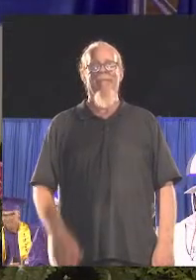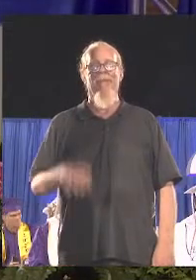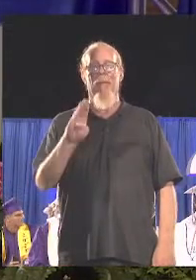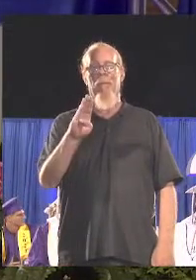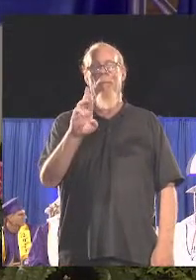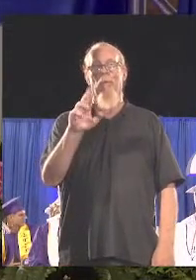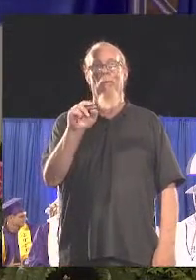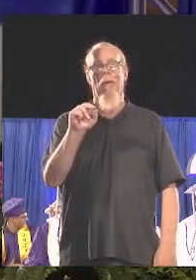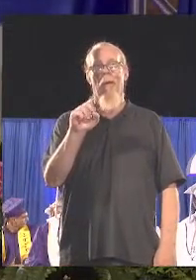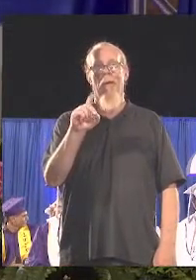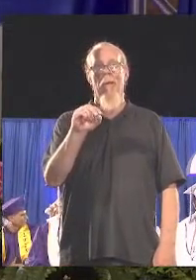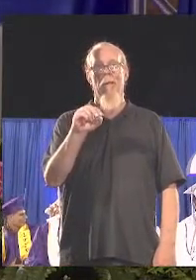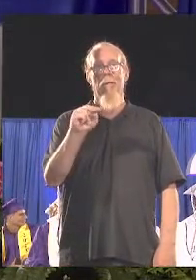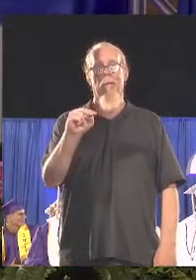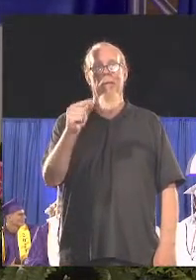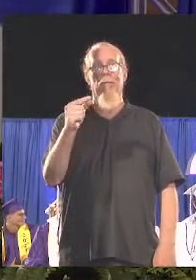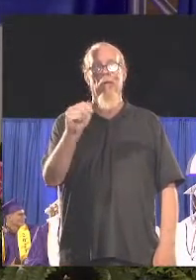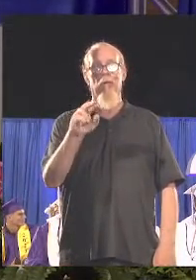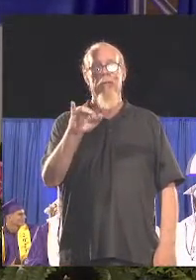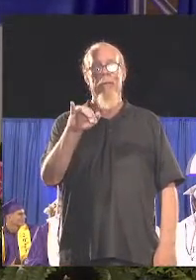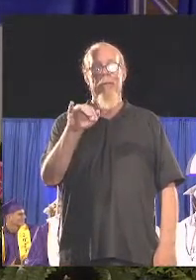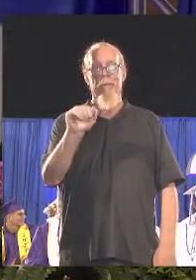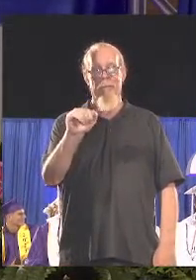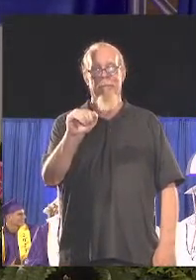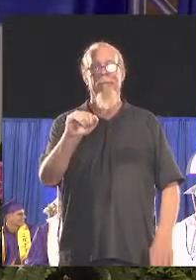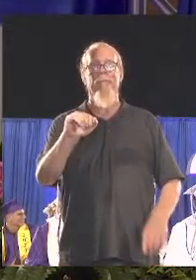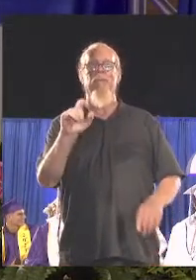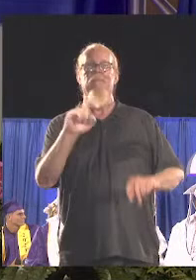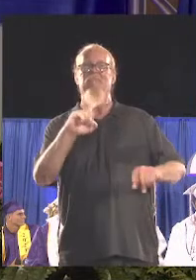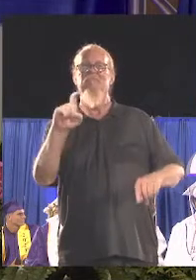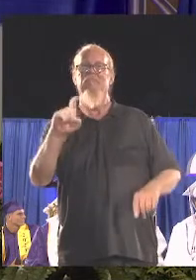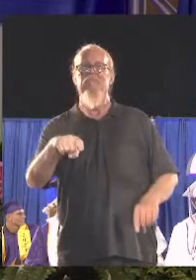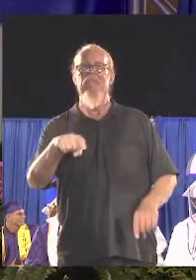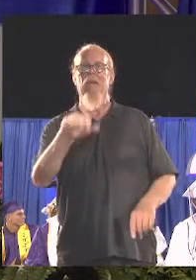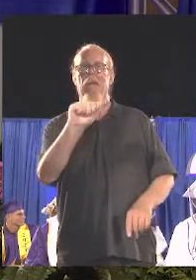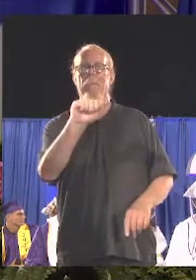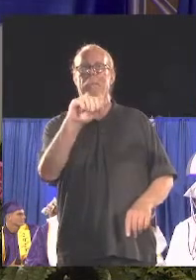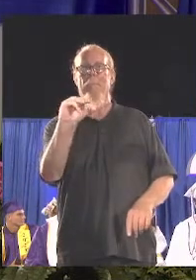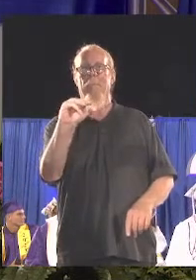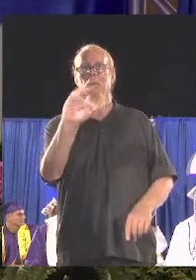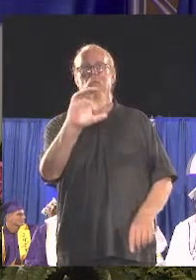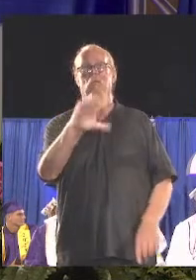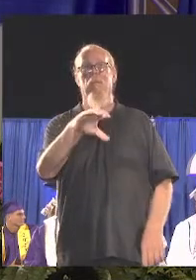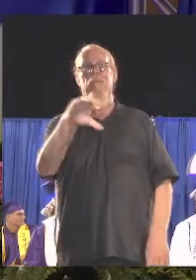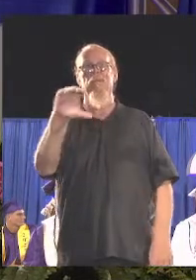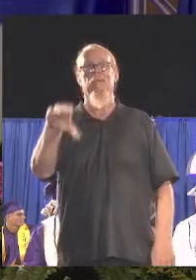Brandon A. Garcia, Texas A&M University at Corpus Christi.